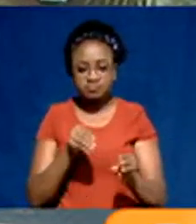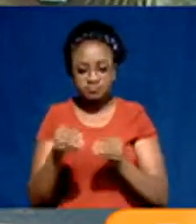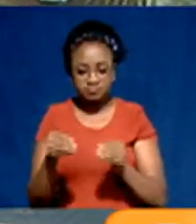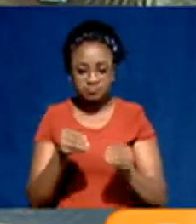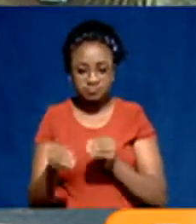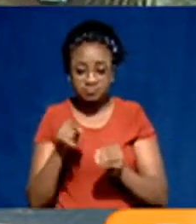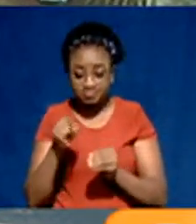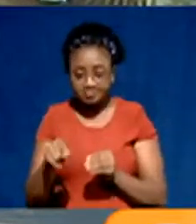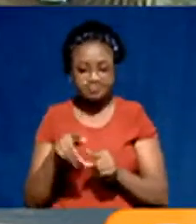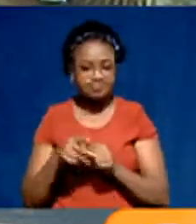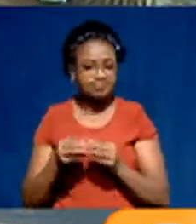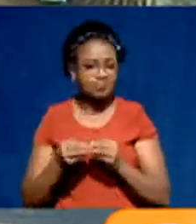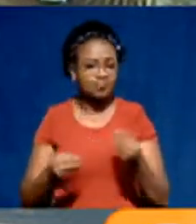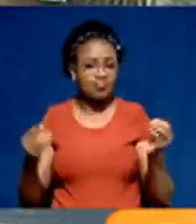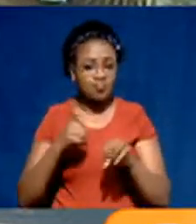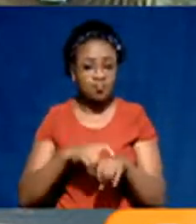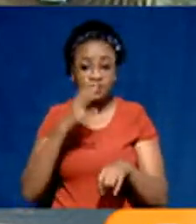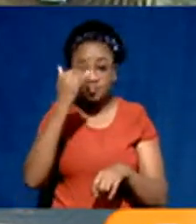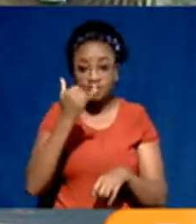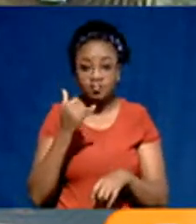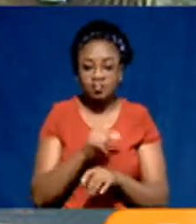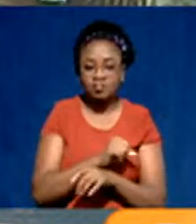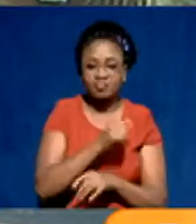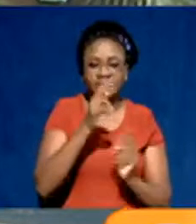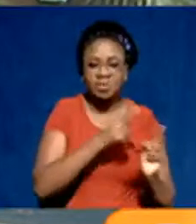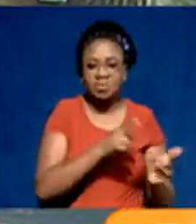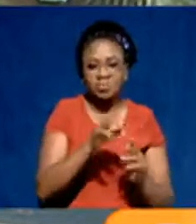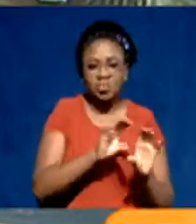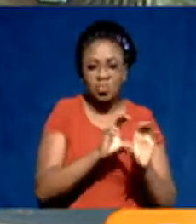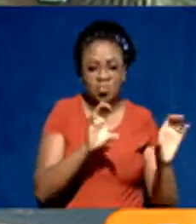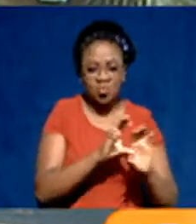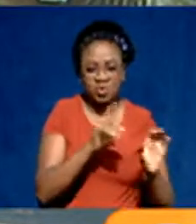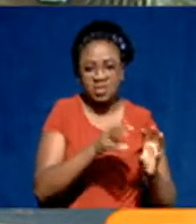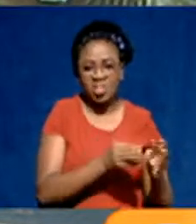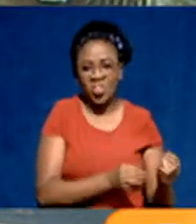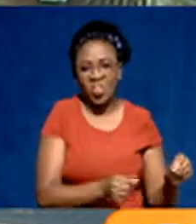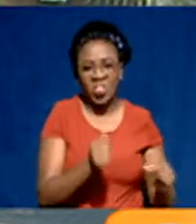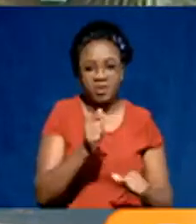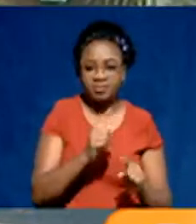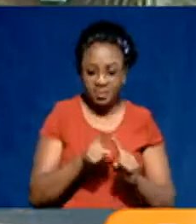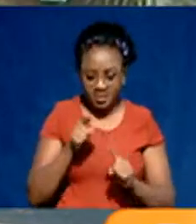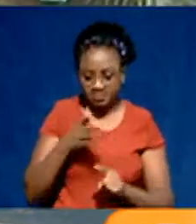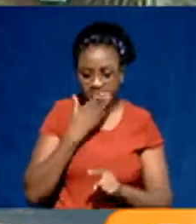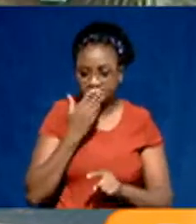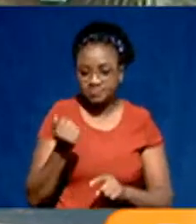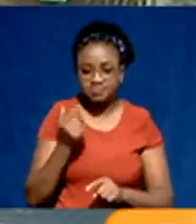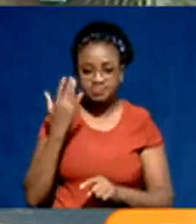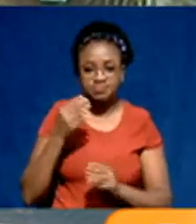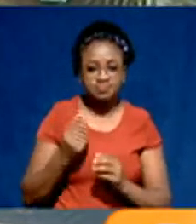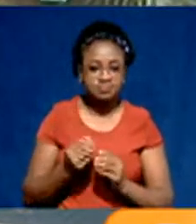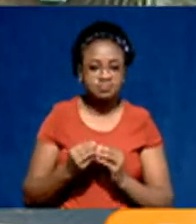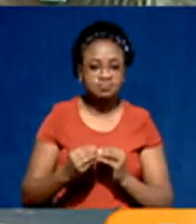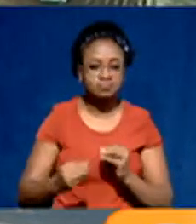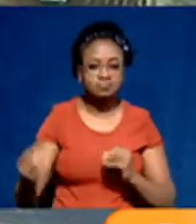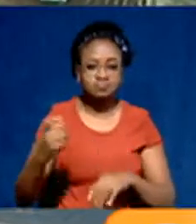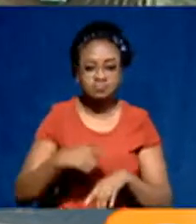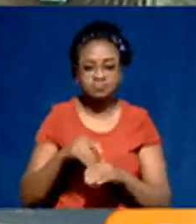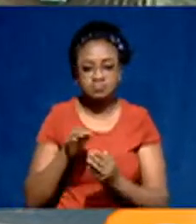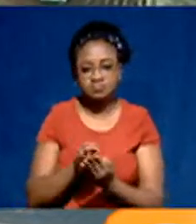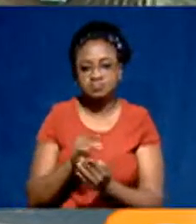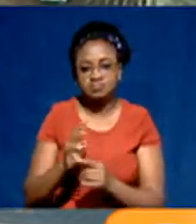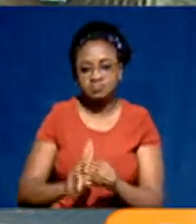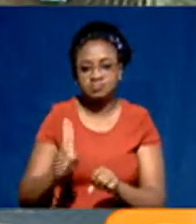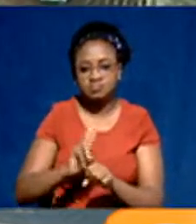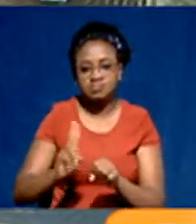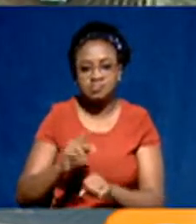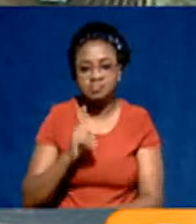the conventional ones to rare fish. Very own Dennis Otieno was in Siaya County and tells us more